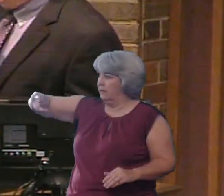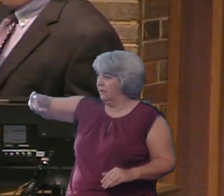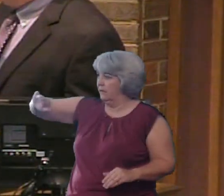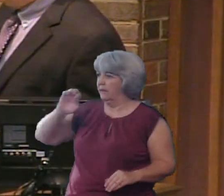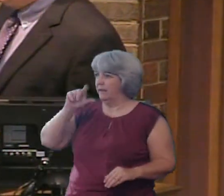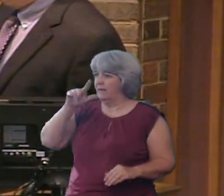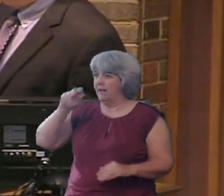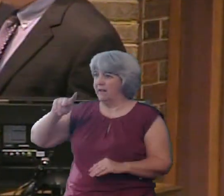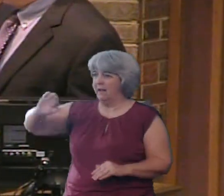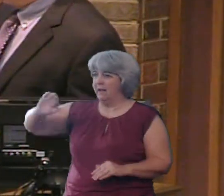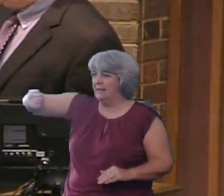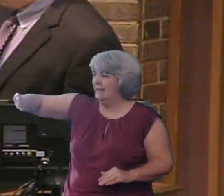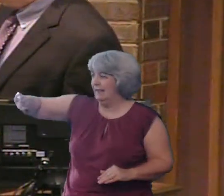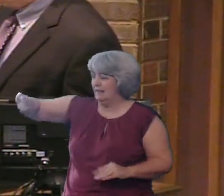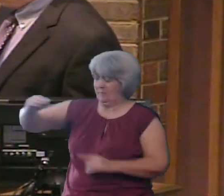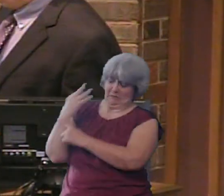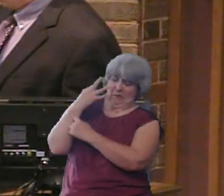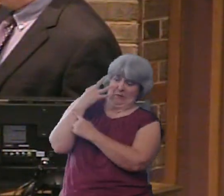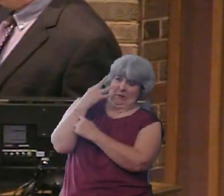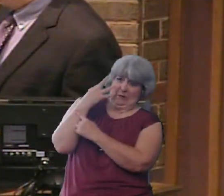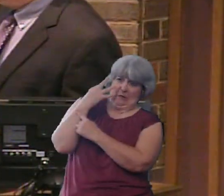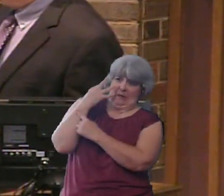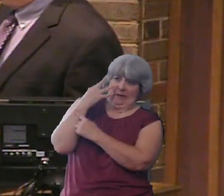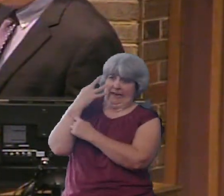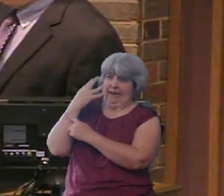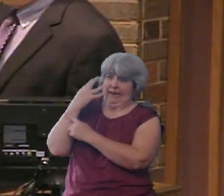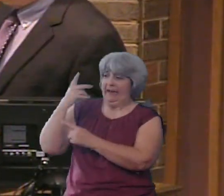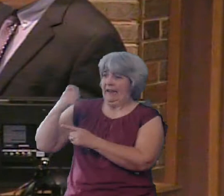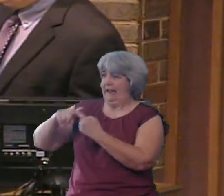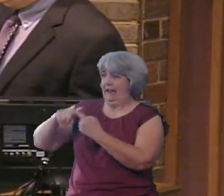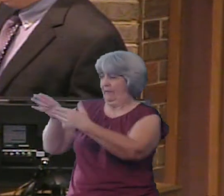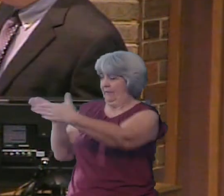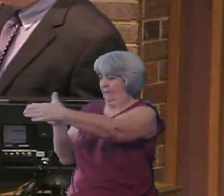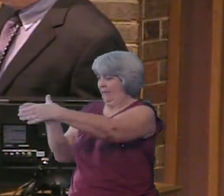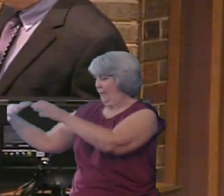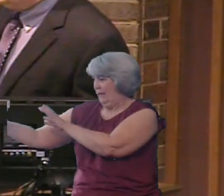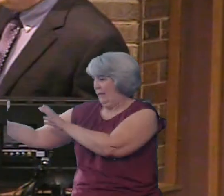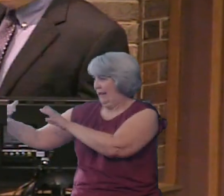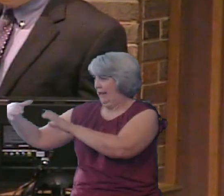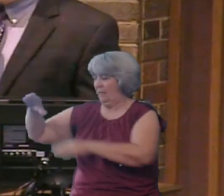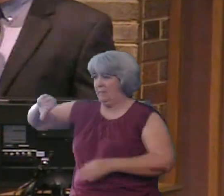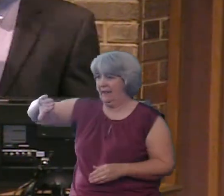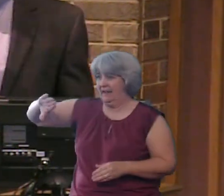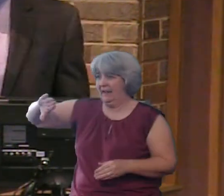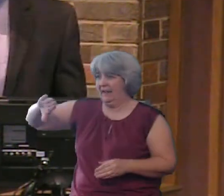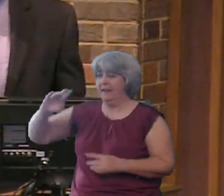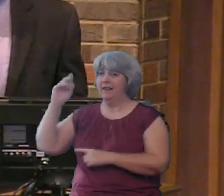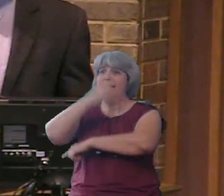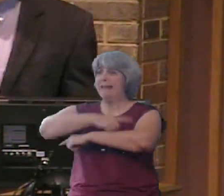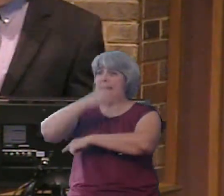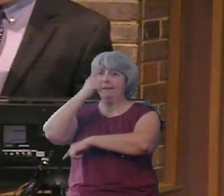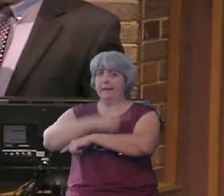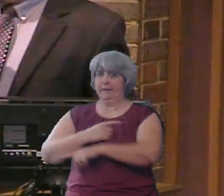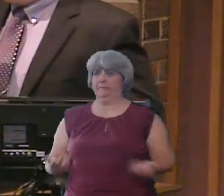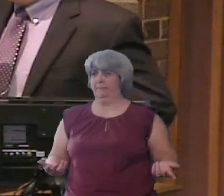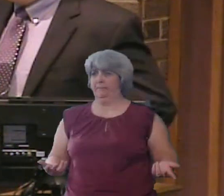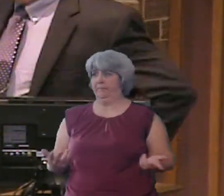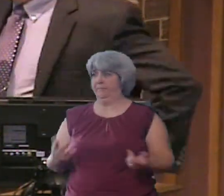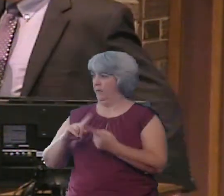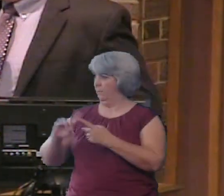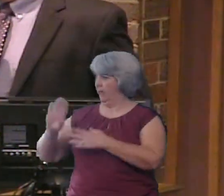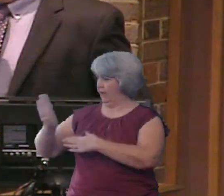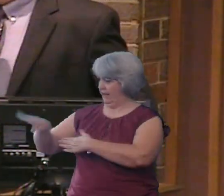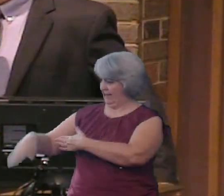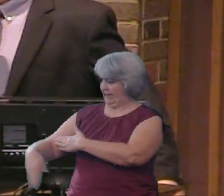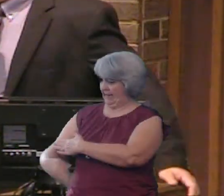little light or something that just is so bright that you had to turn it away or block it in some way? In the daytime, you would never notice it, but at night in the darkness,